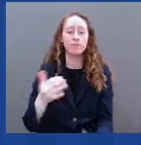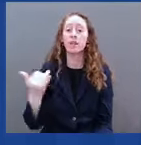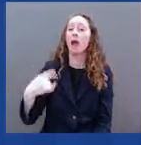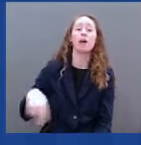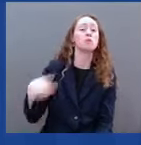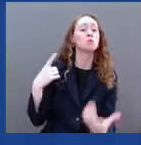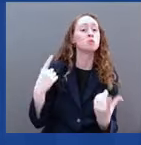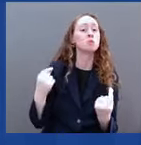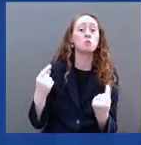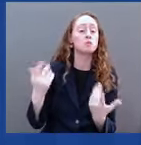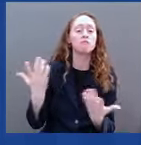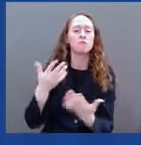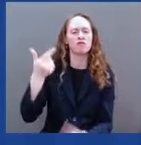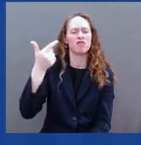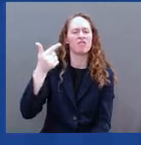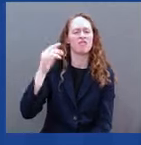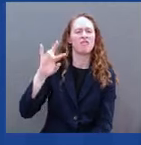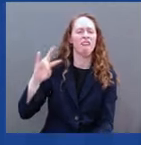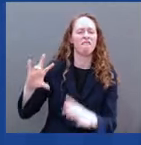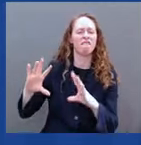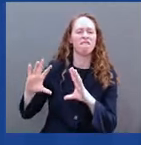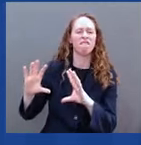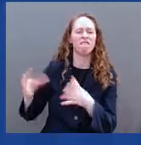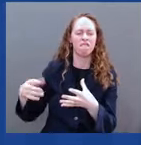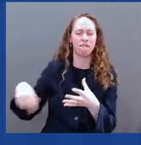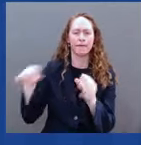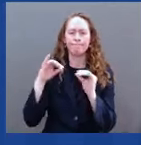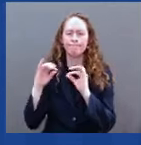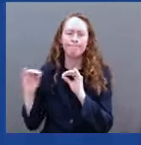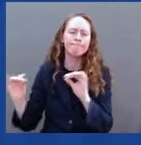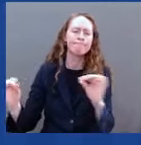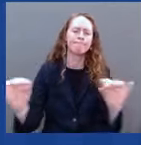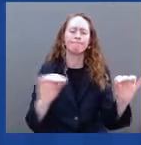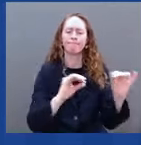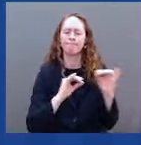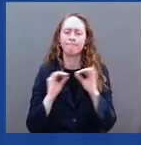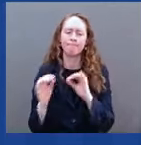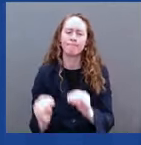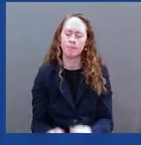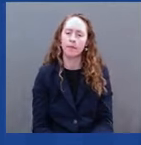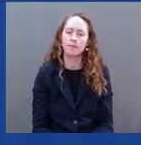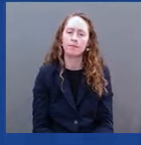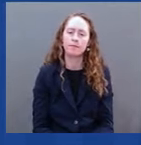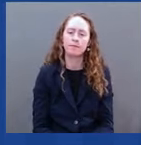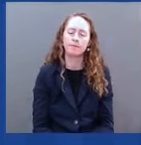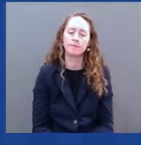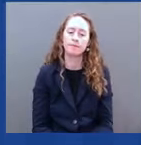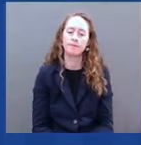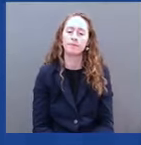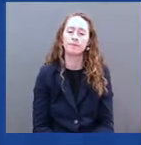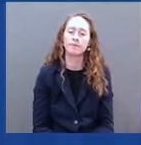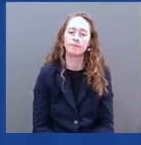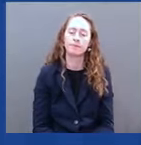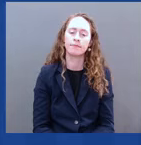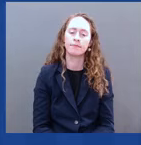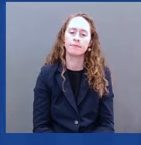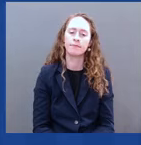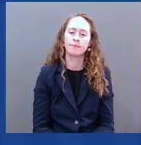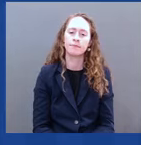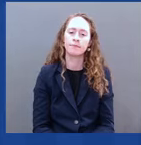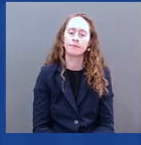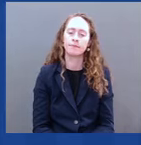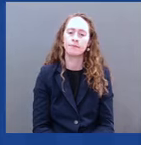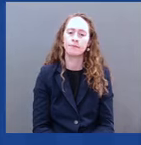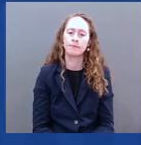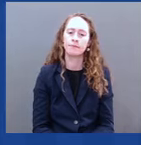with both the United States, which has the third largest producer of wheat in the world, as well